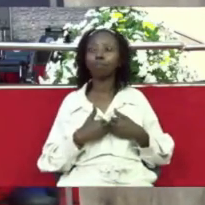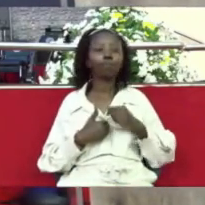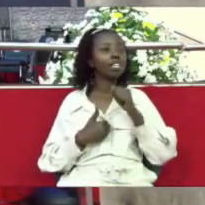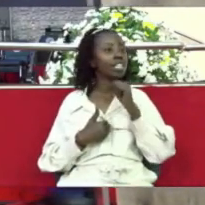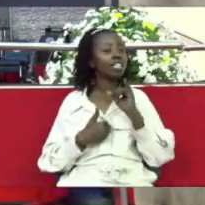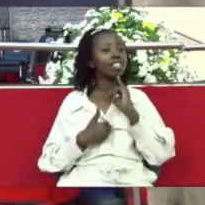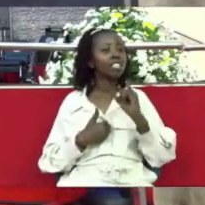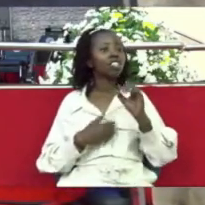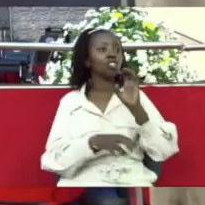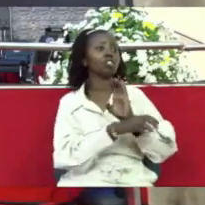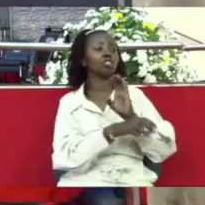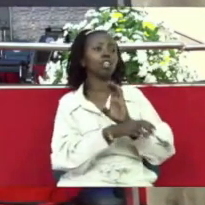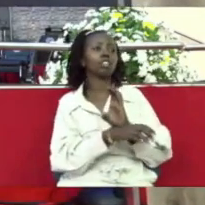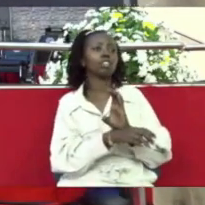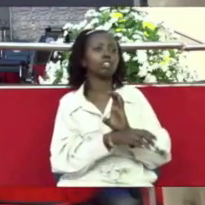church.